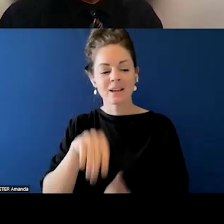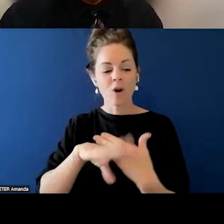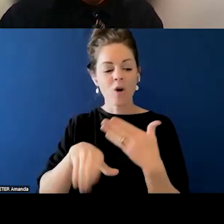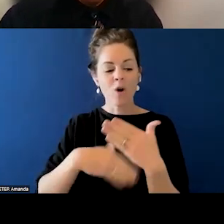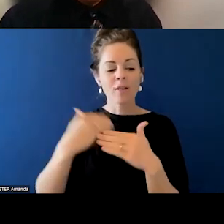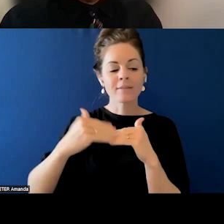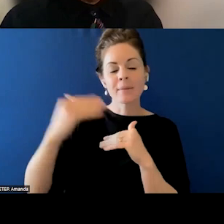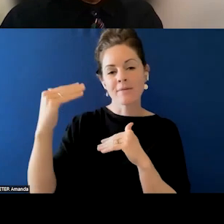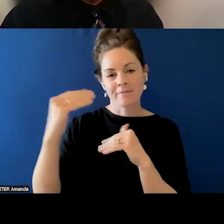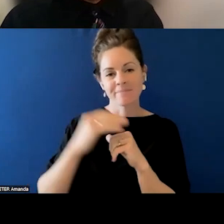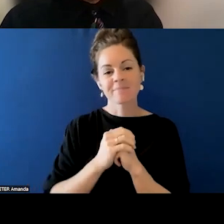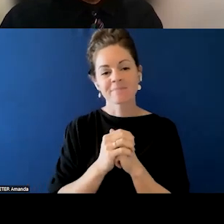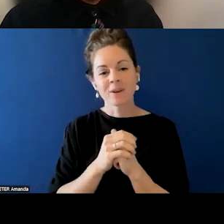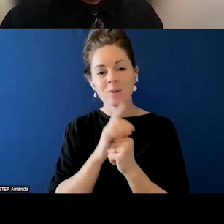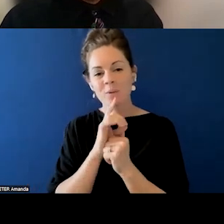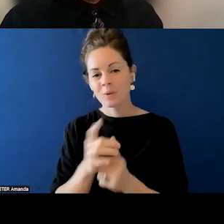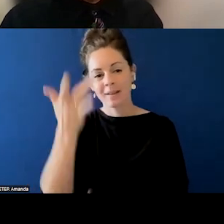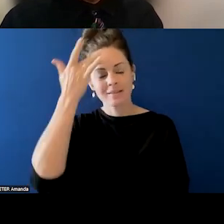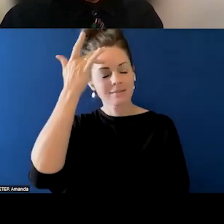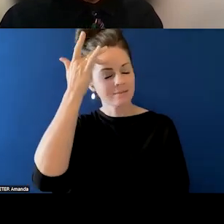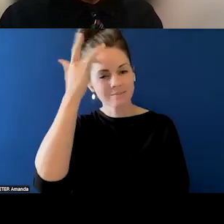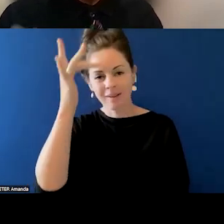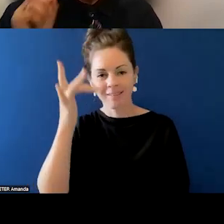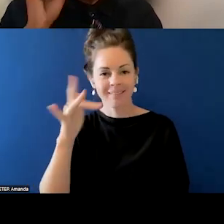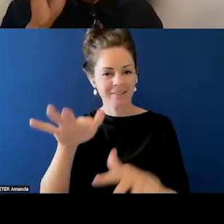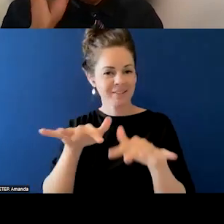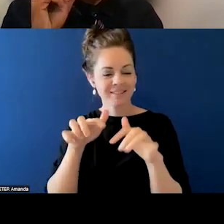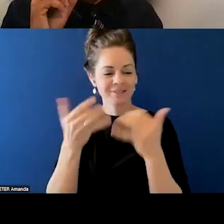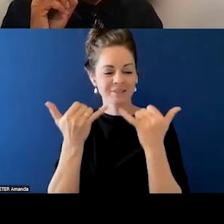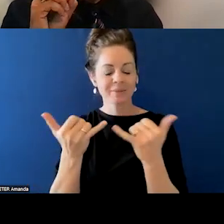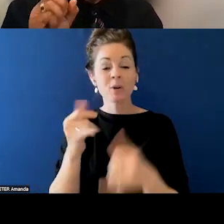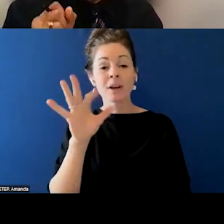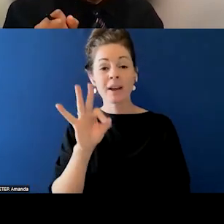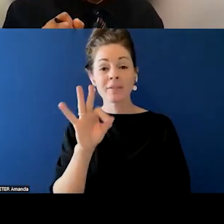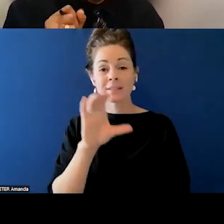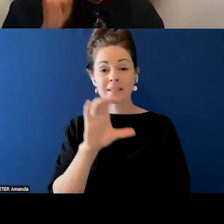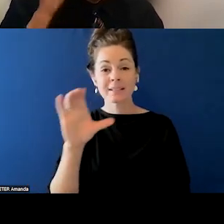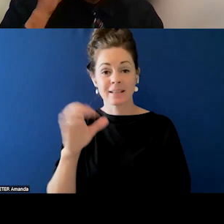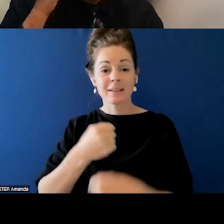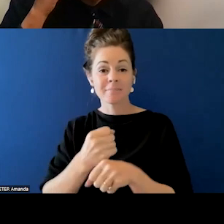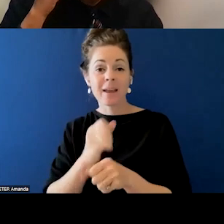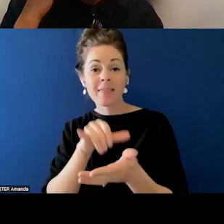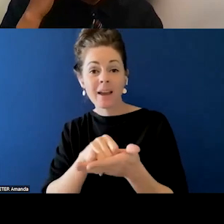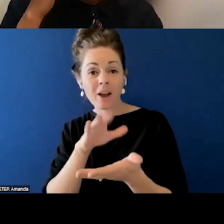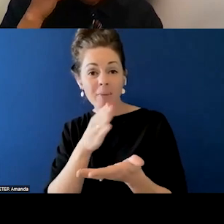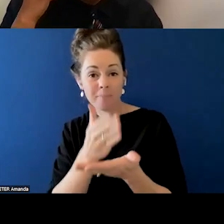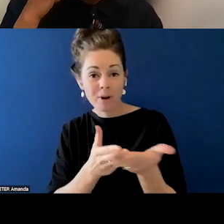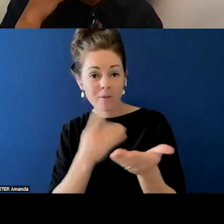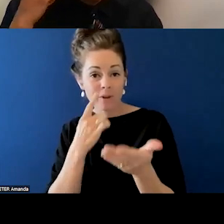a sharp audience today. So the FCC created that piece for